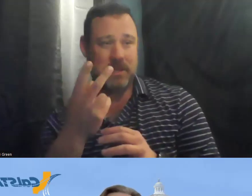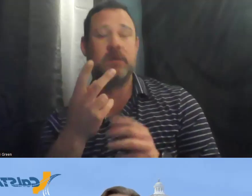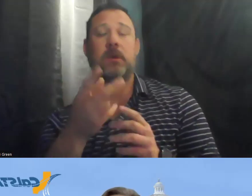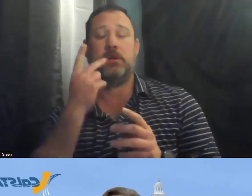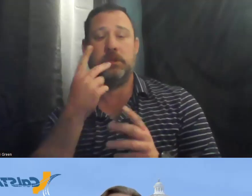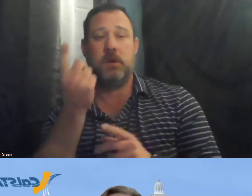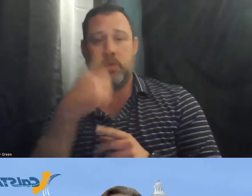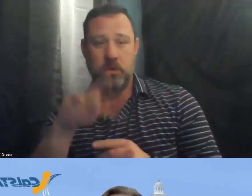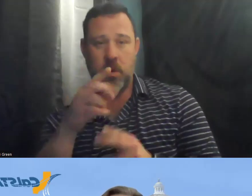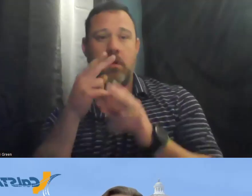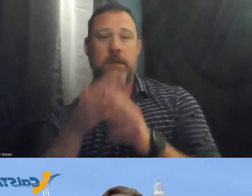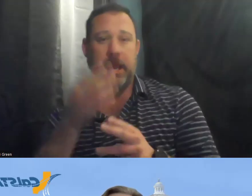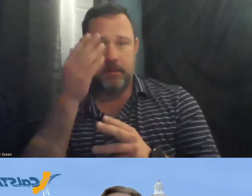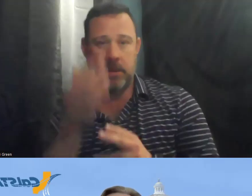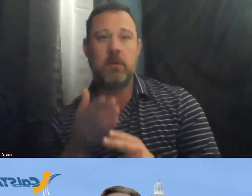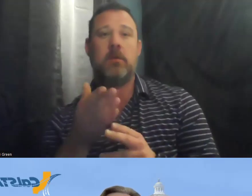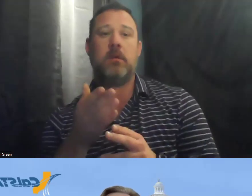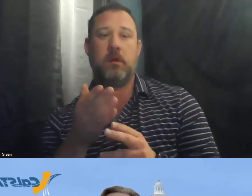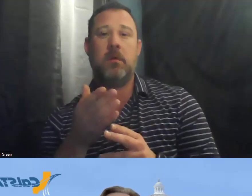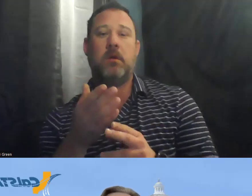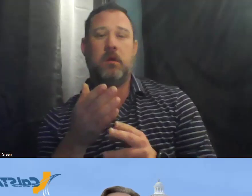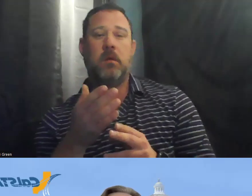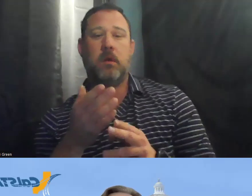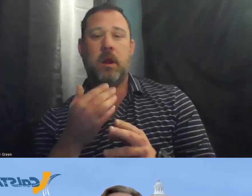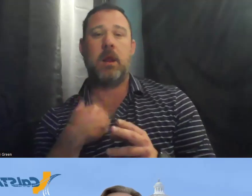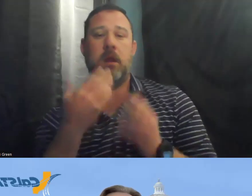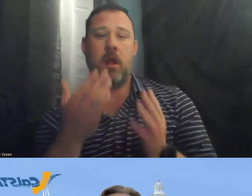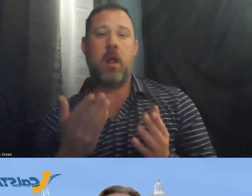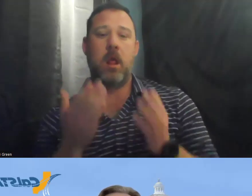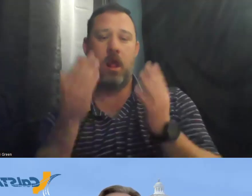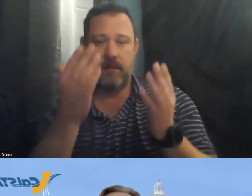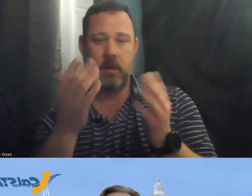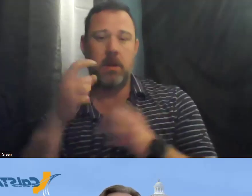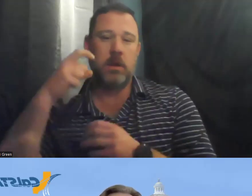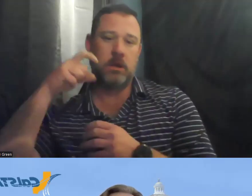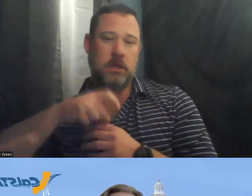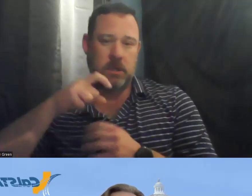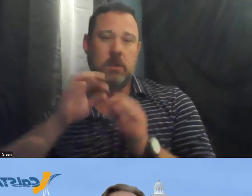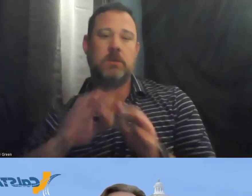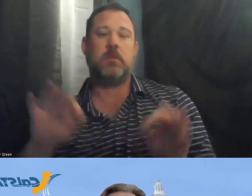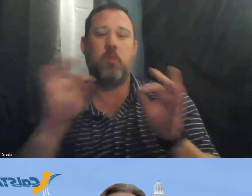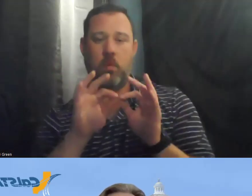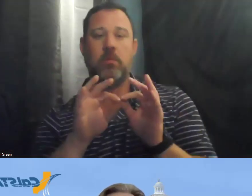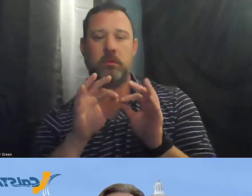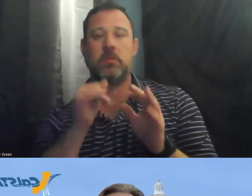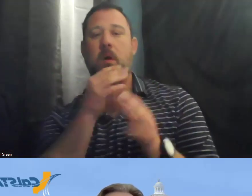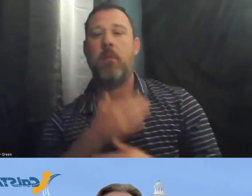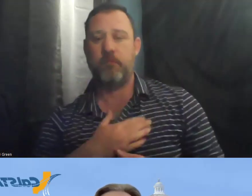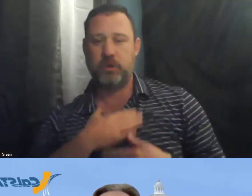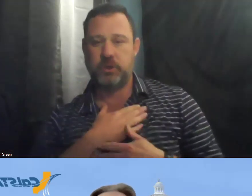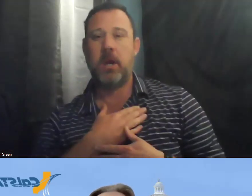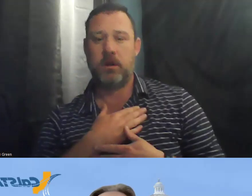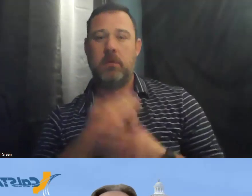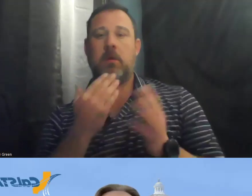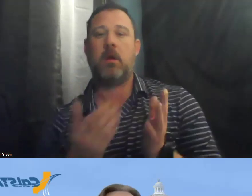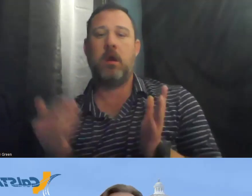all, naming you all, and elevating the need is so important. So I really appreciate that.